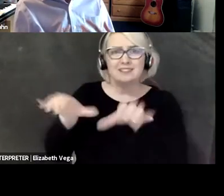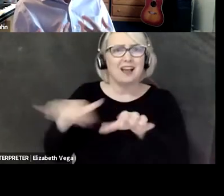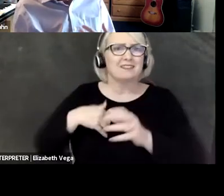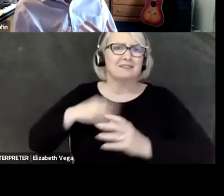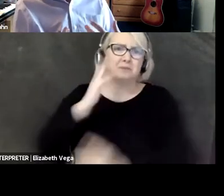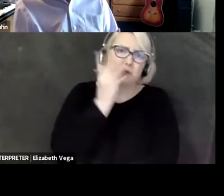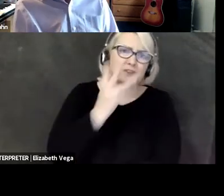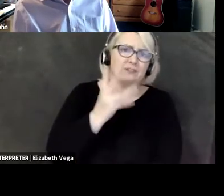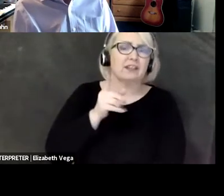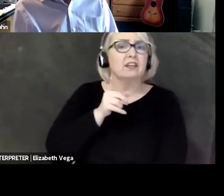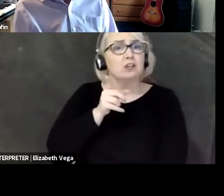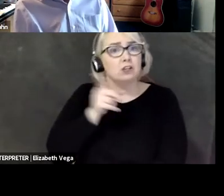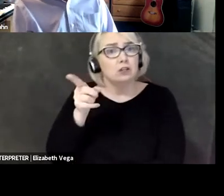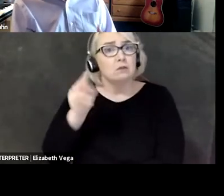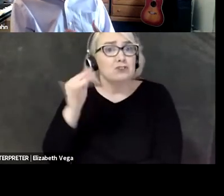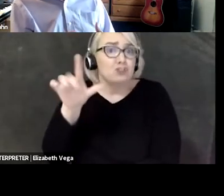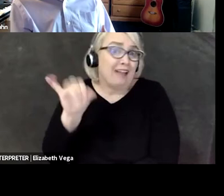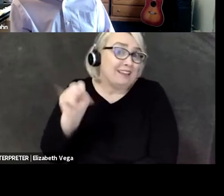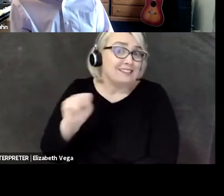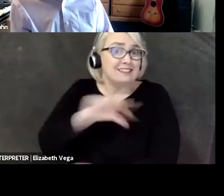with, she's involved with the film.